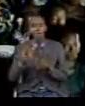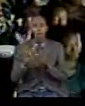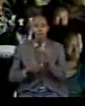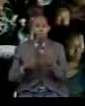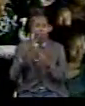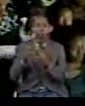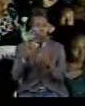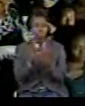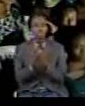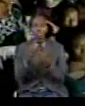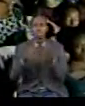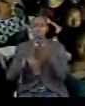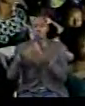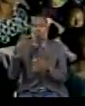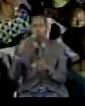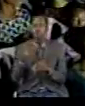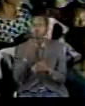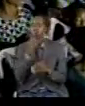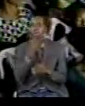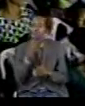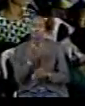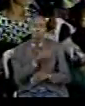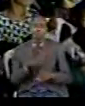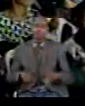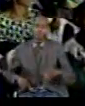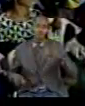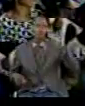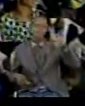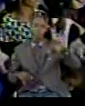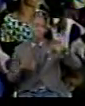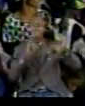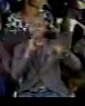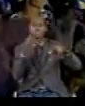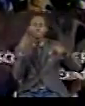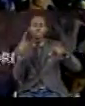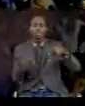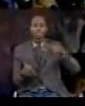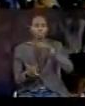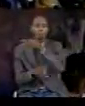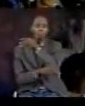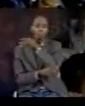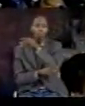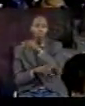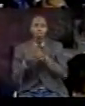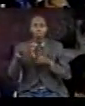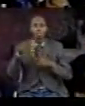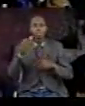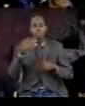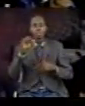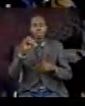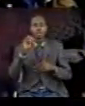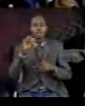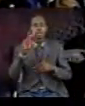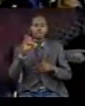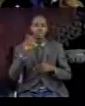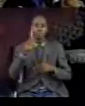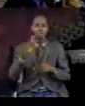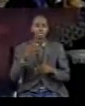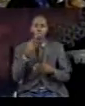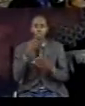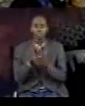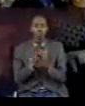mouth of God. P and the Passover. The Lord said, when I see the blood, I will pass over